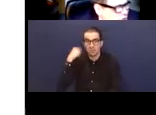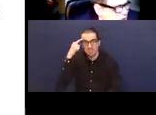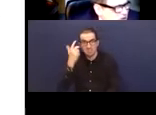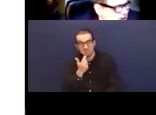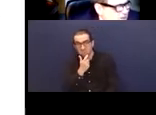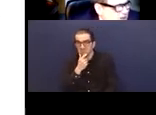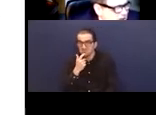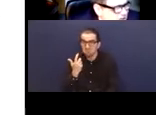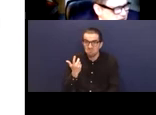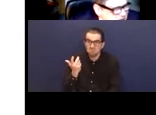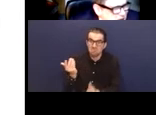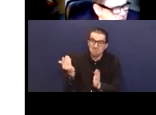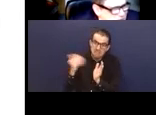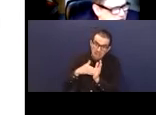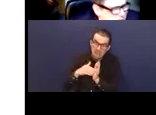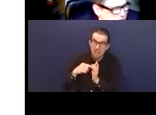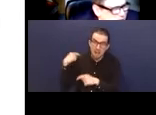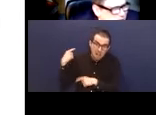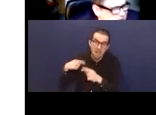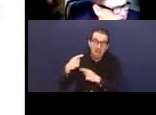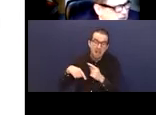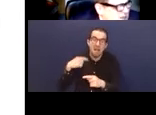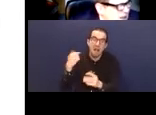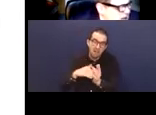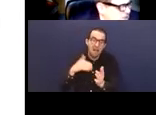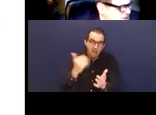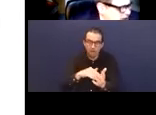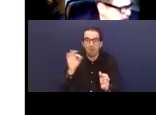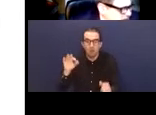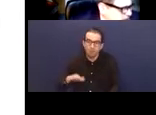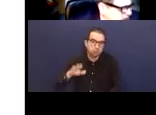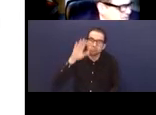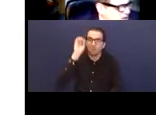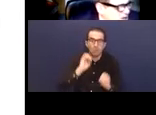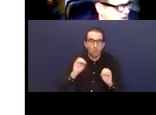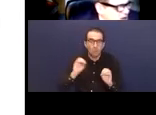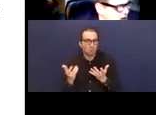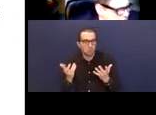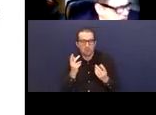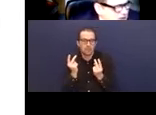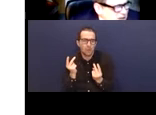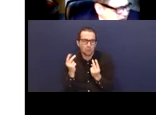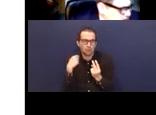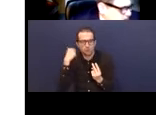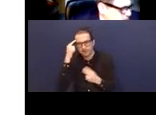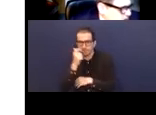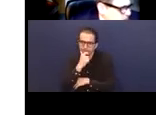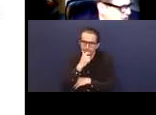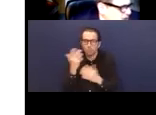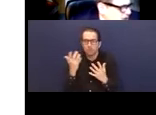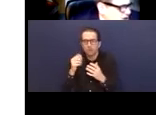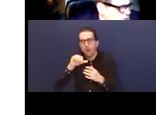disability equality in the Sustainable Development Goals. So that's the aim of this activity. I hope that's clear to